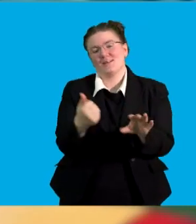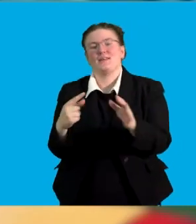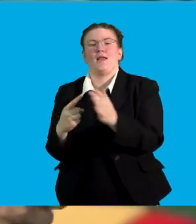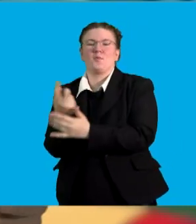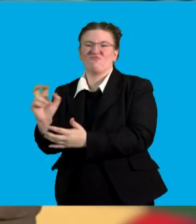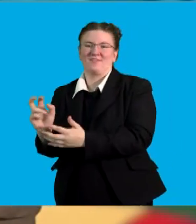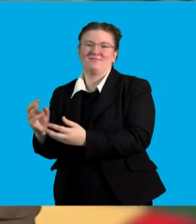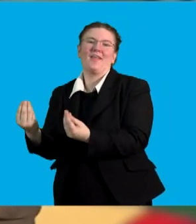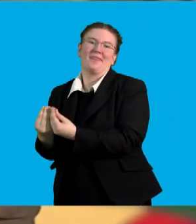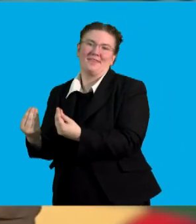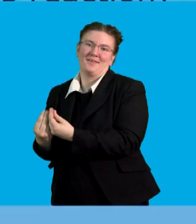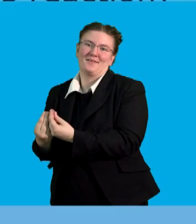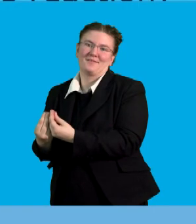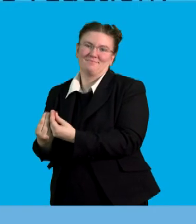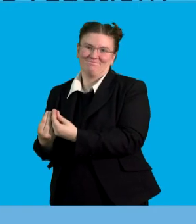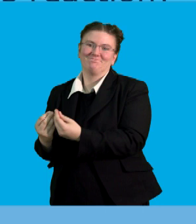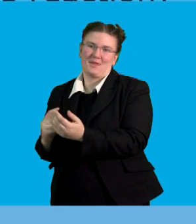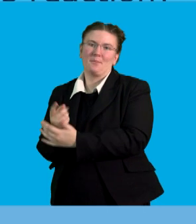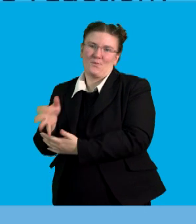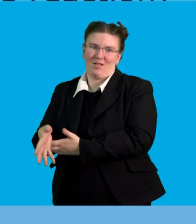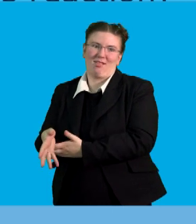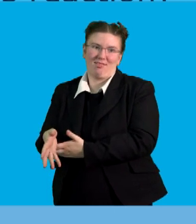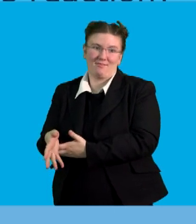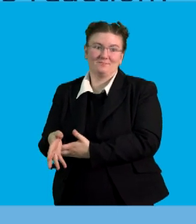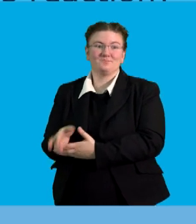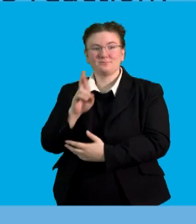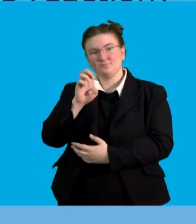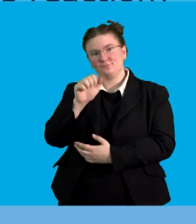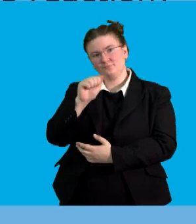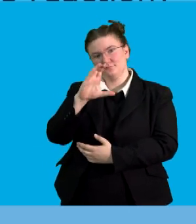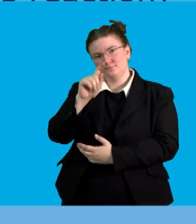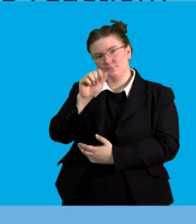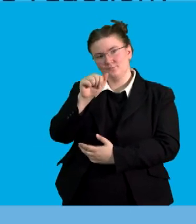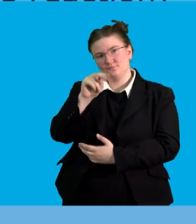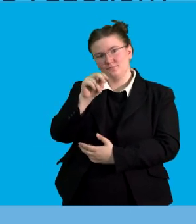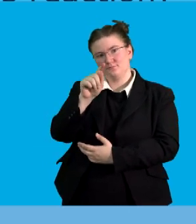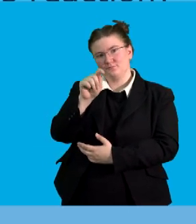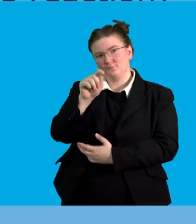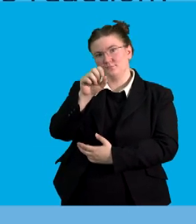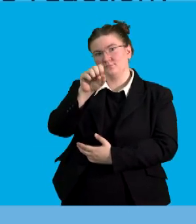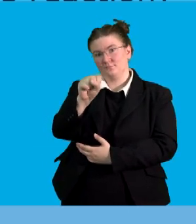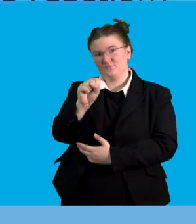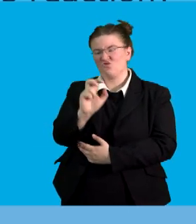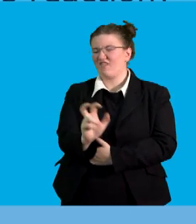something. So the reactants in this chemical reaction, so reactants,